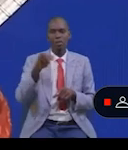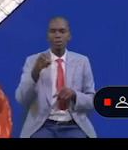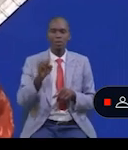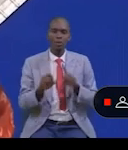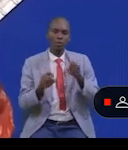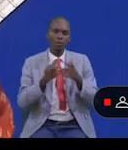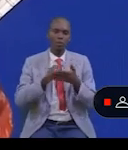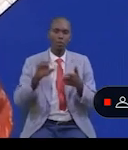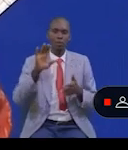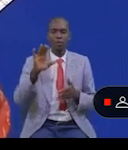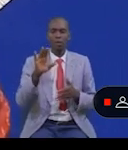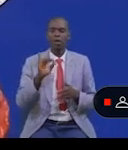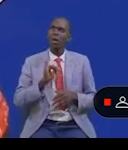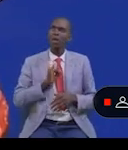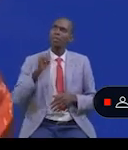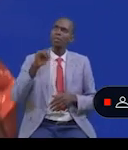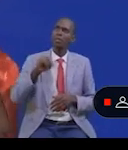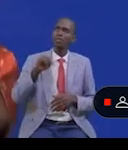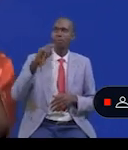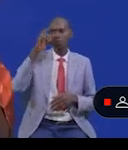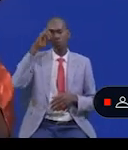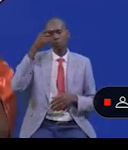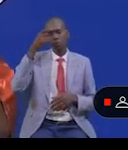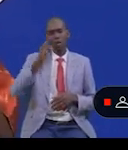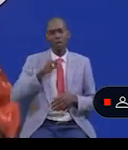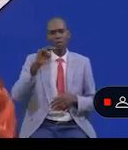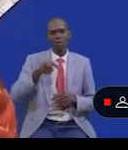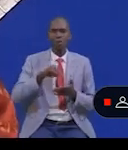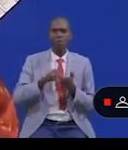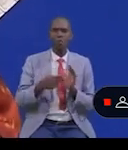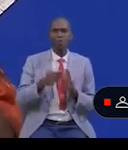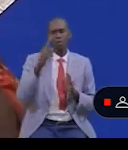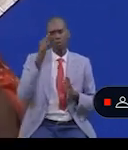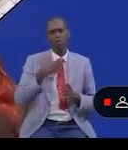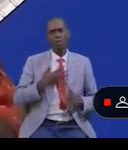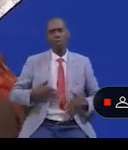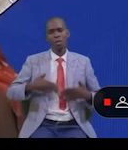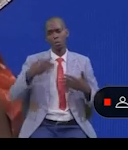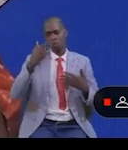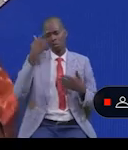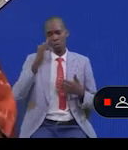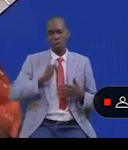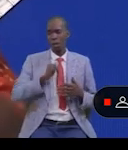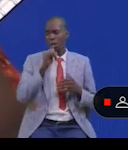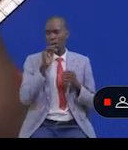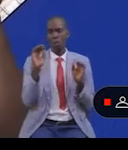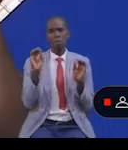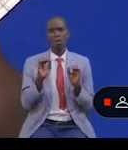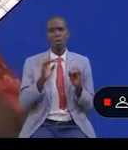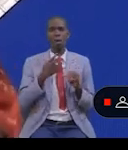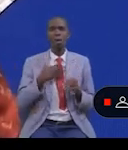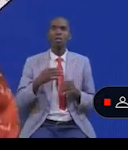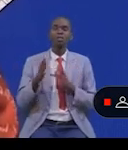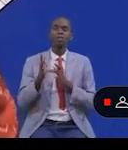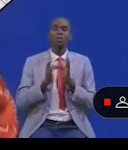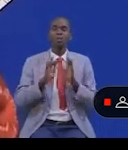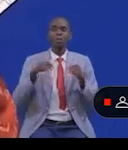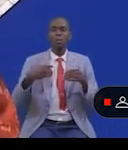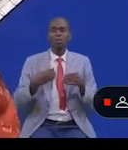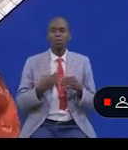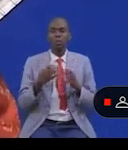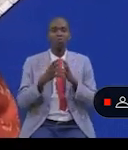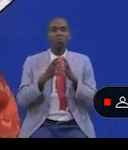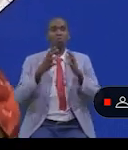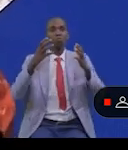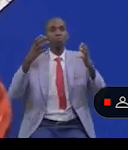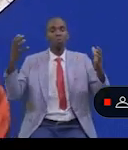in my life because I have nothing. And Jesus gave me such abundance of wisdom and purpose that today